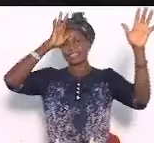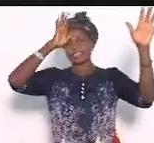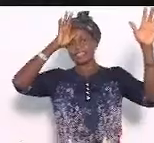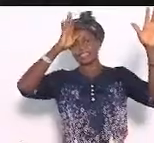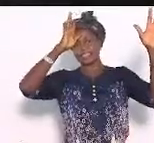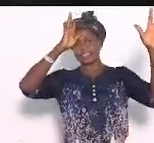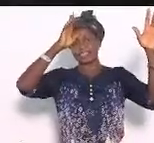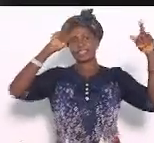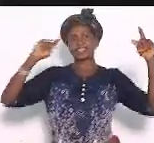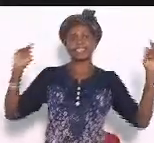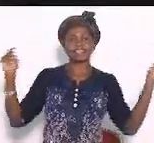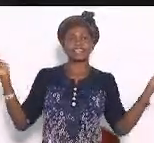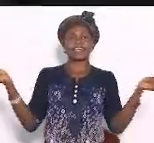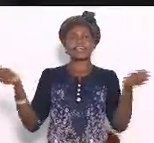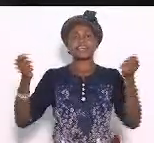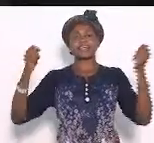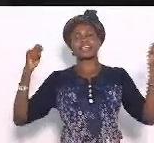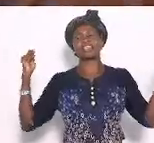haleluya